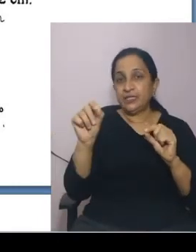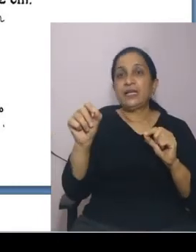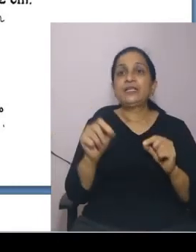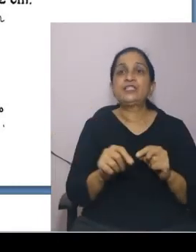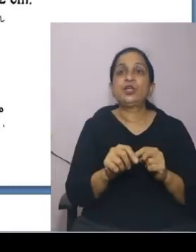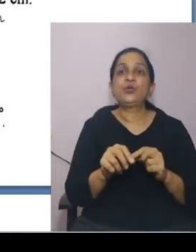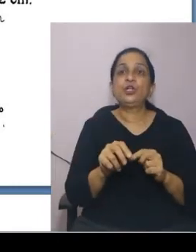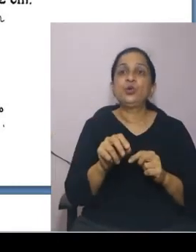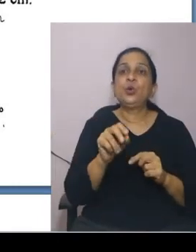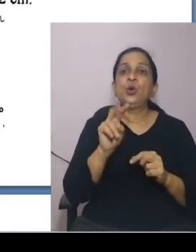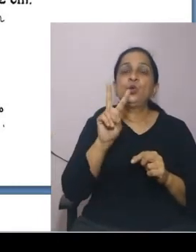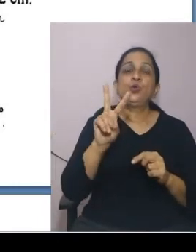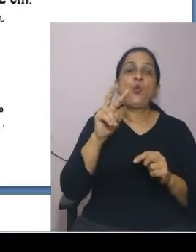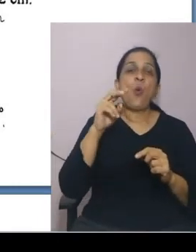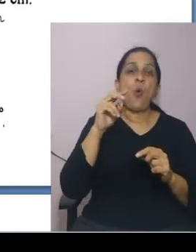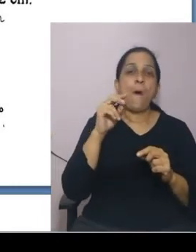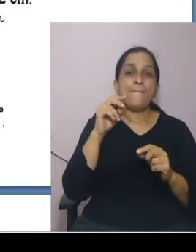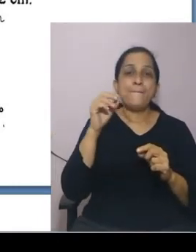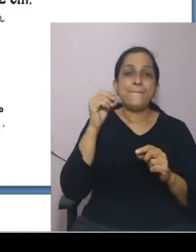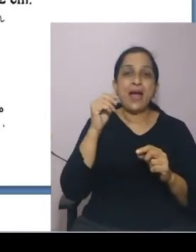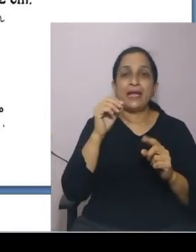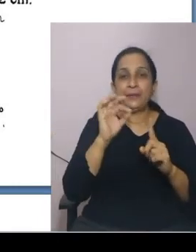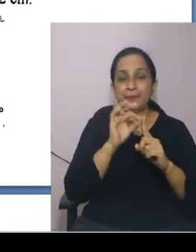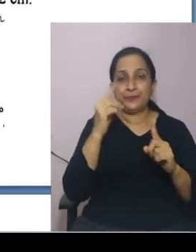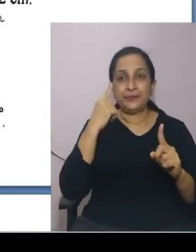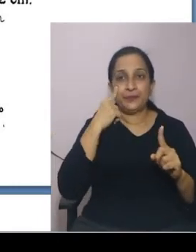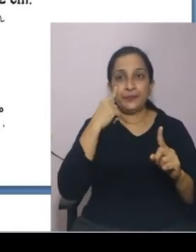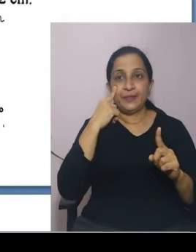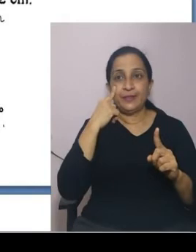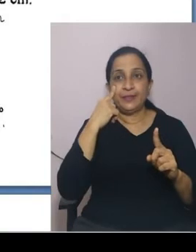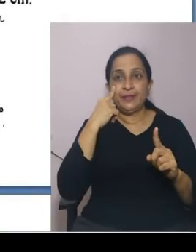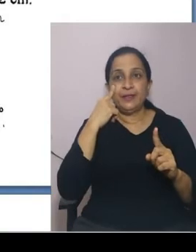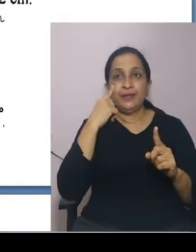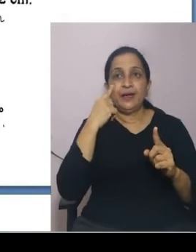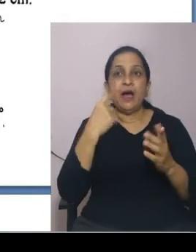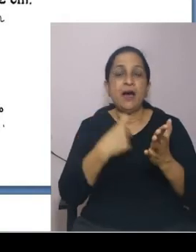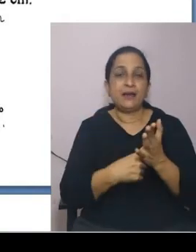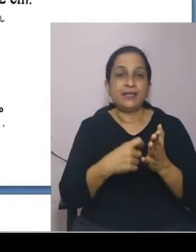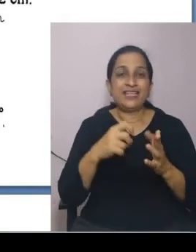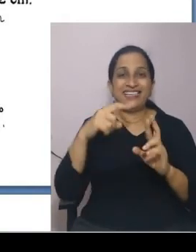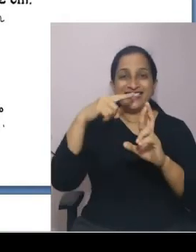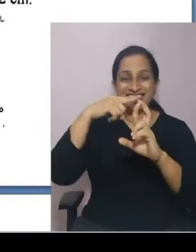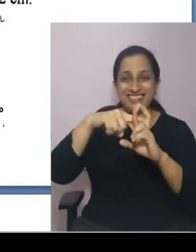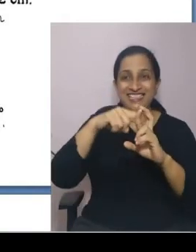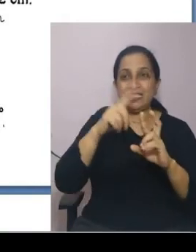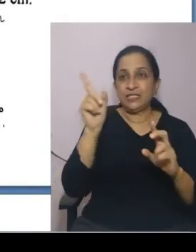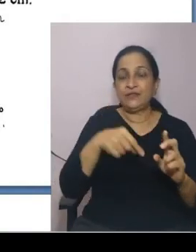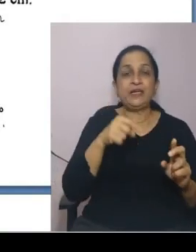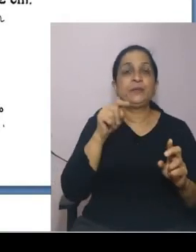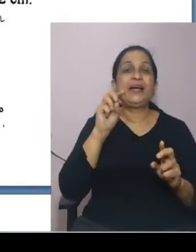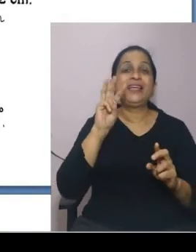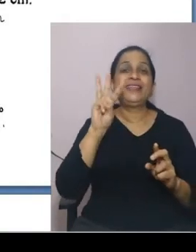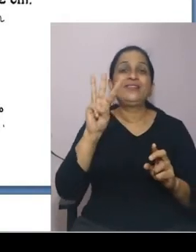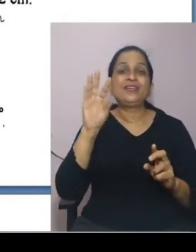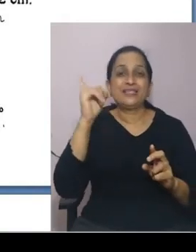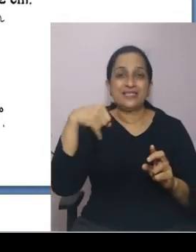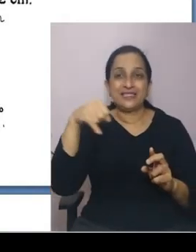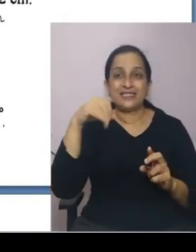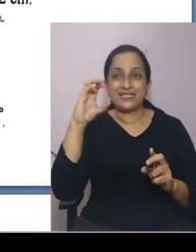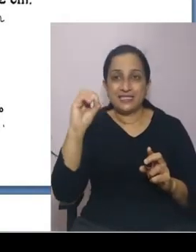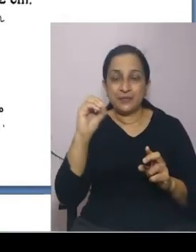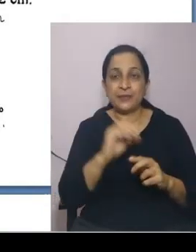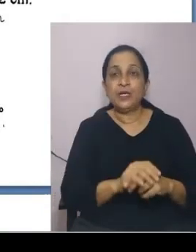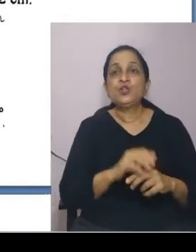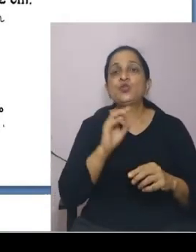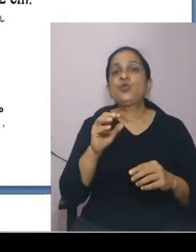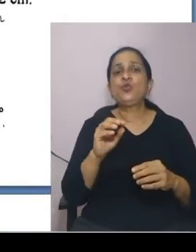radius of the value here, and keep multiply by theta is written, say the angle, then 360 divided